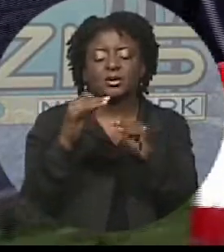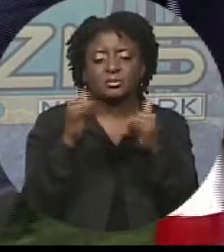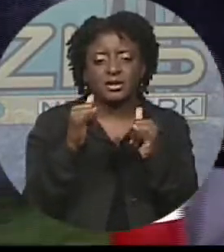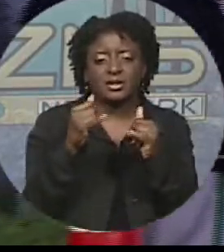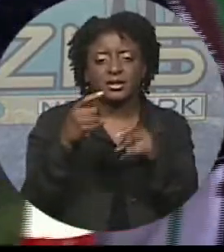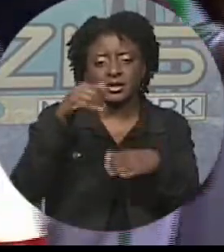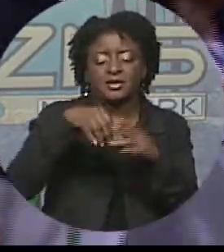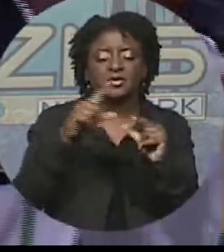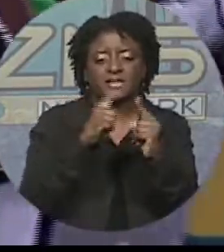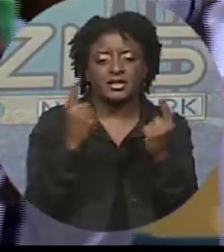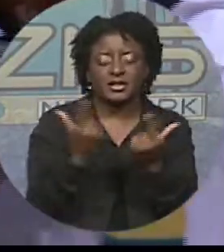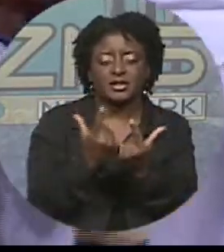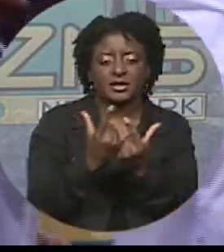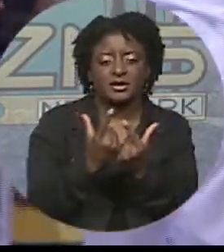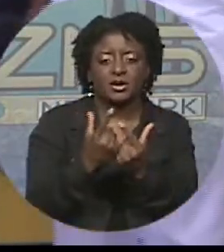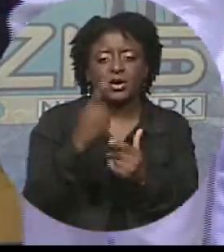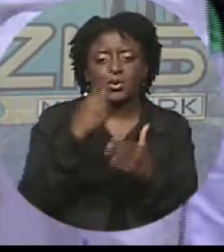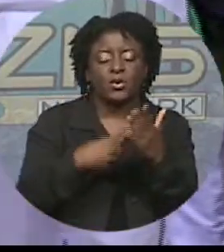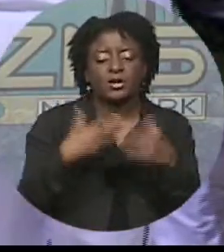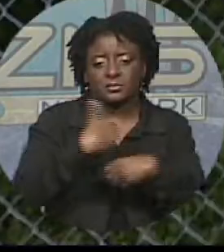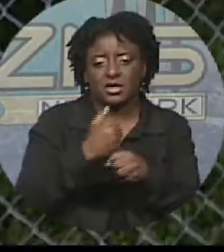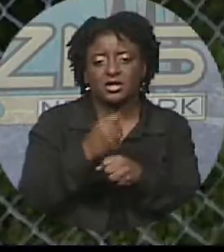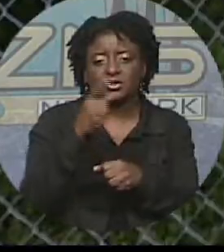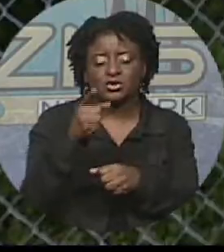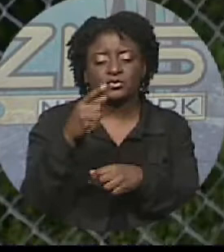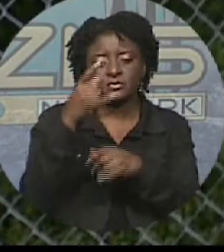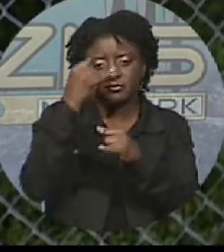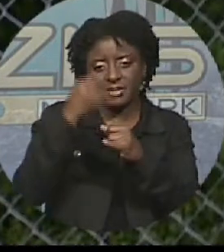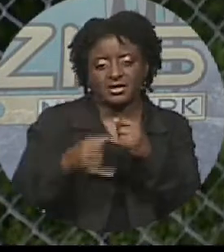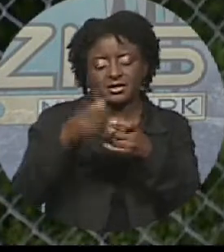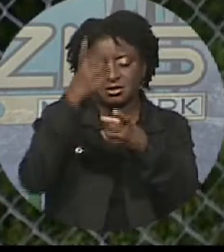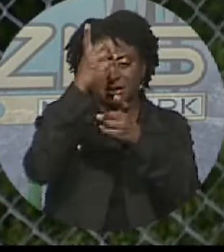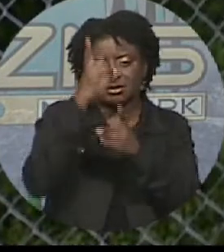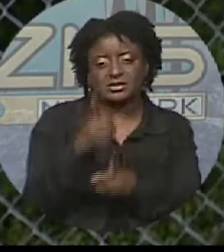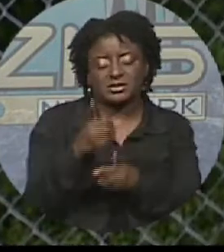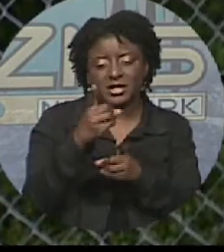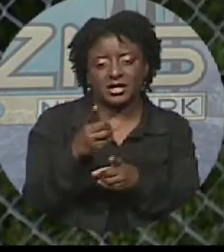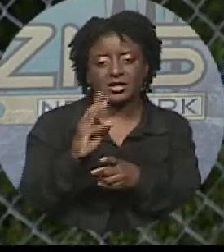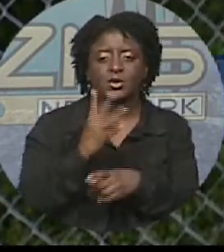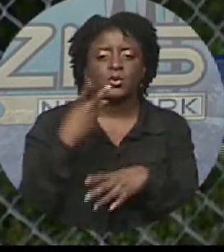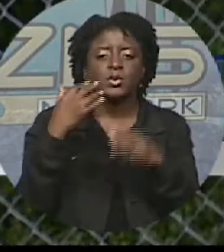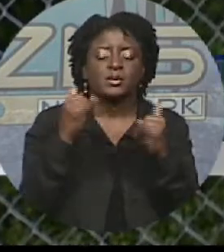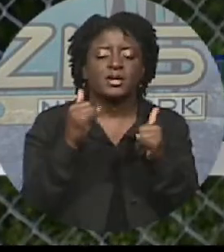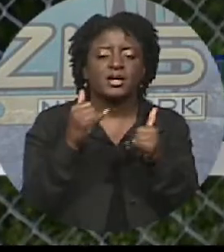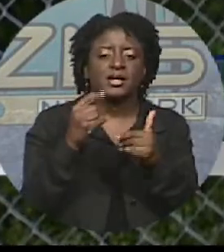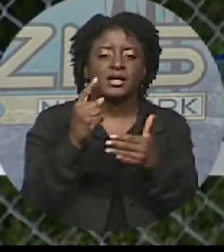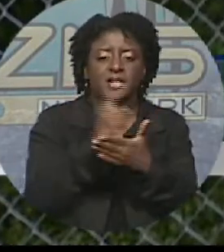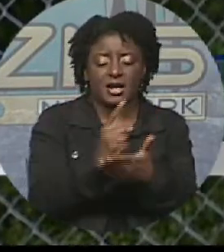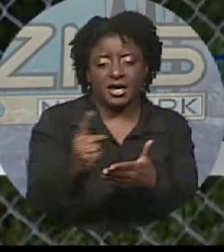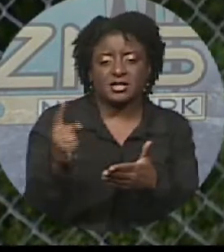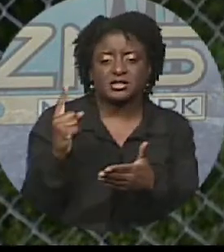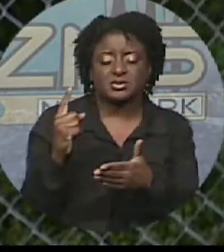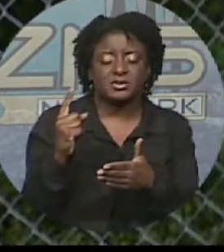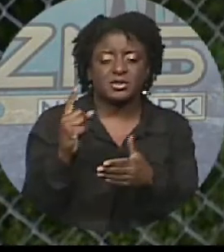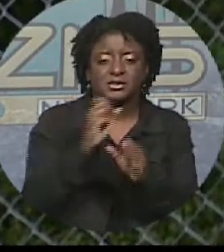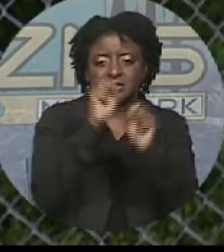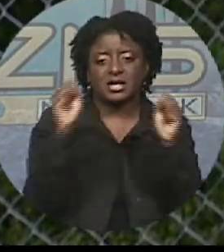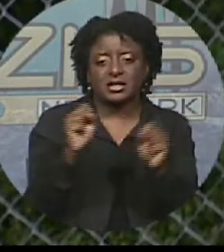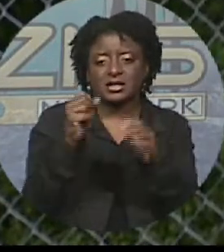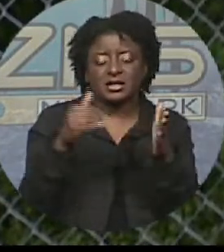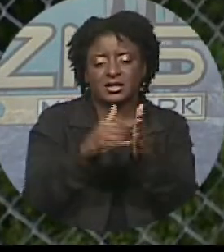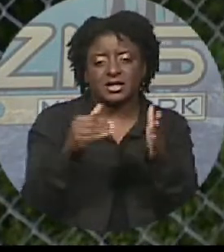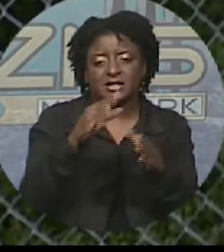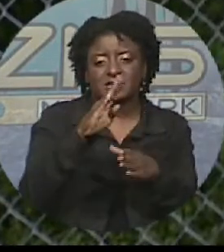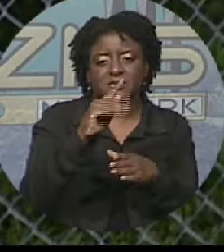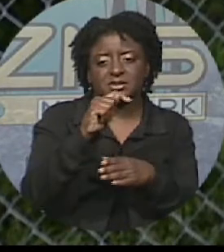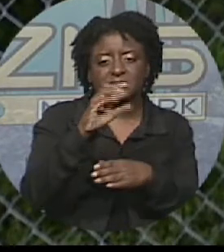was the final straw for you to decide this? Well, we played last week Saturday against BTC, where we was leading the game